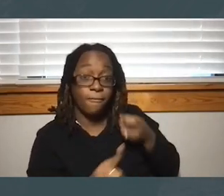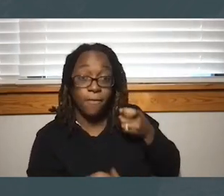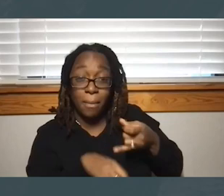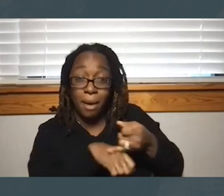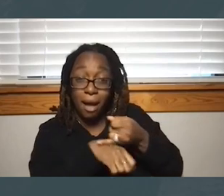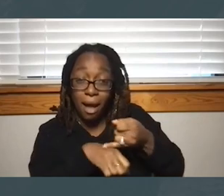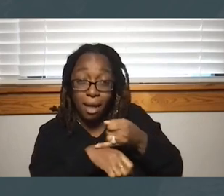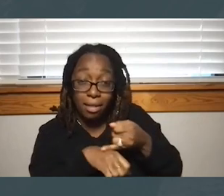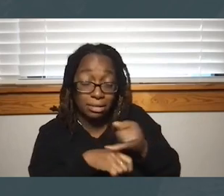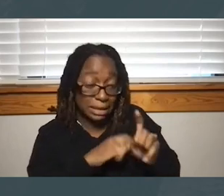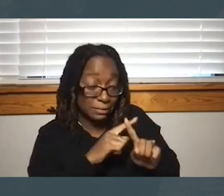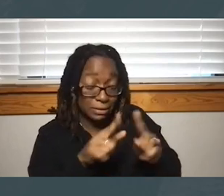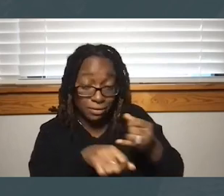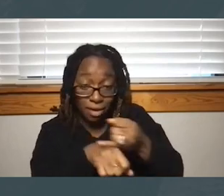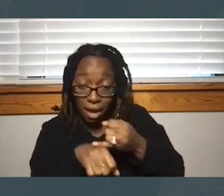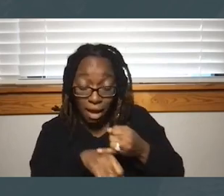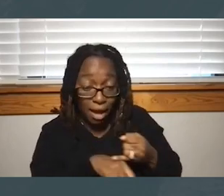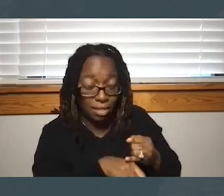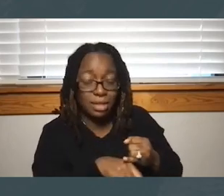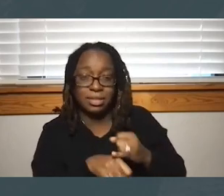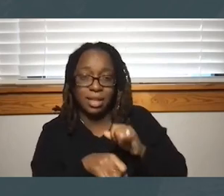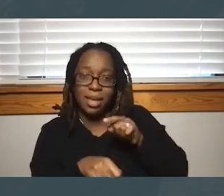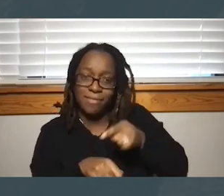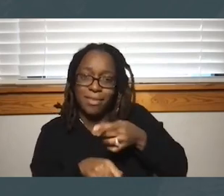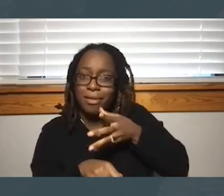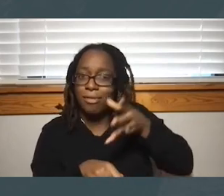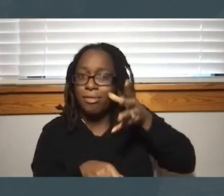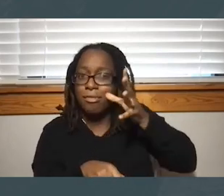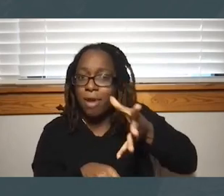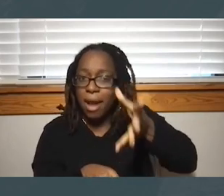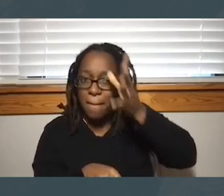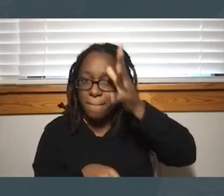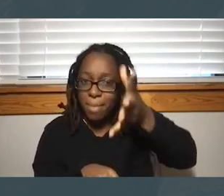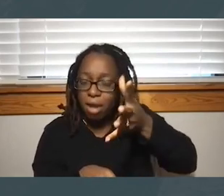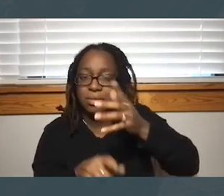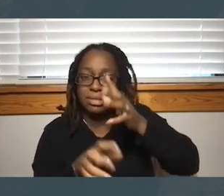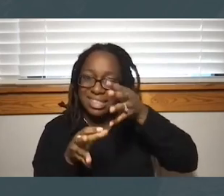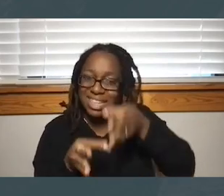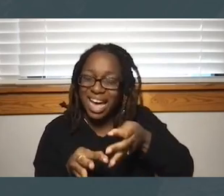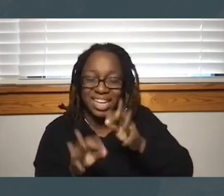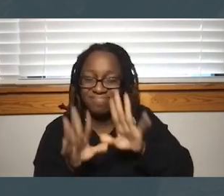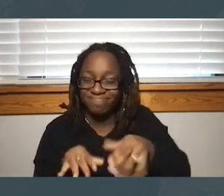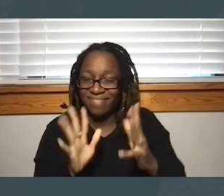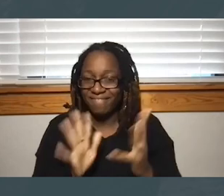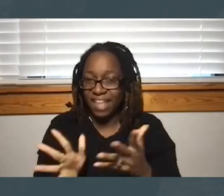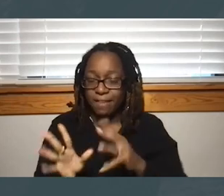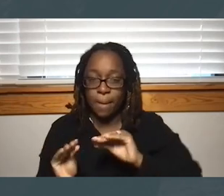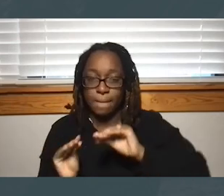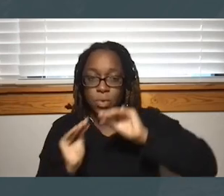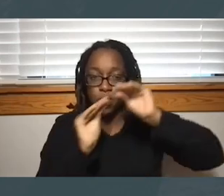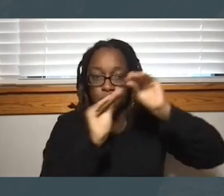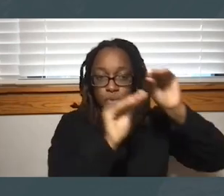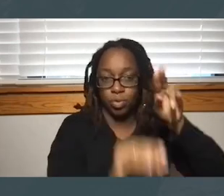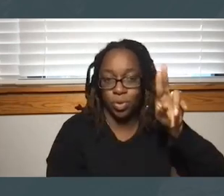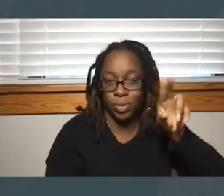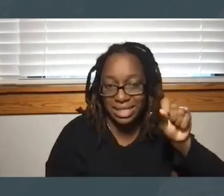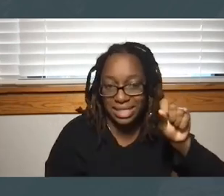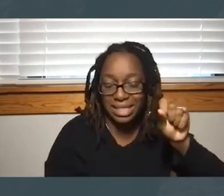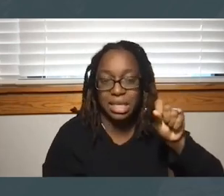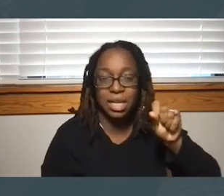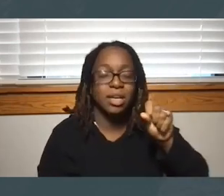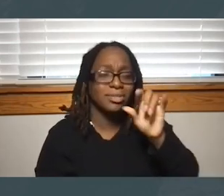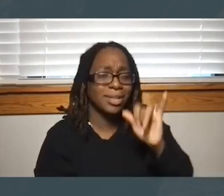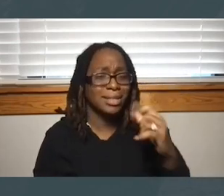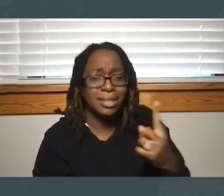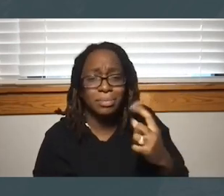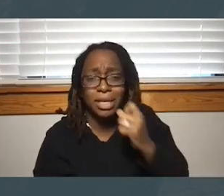a fact. That's a personal, that's part of your life. It's not something that you even have to, you know, explore, investigate,